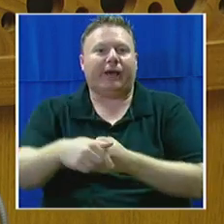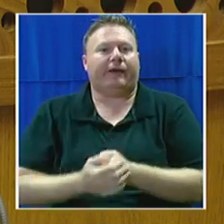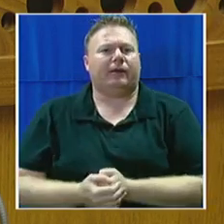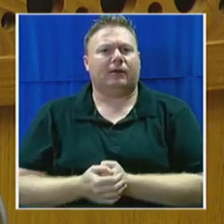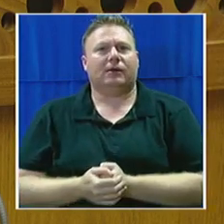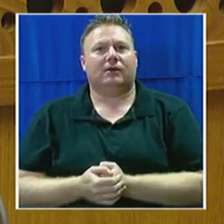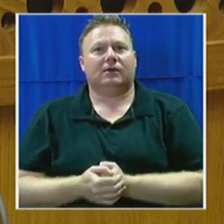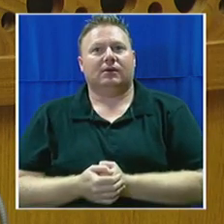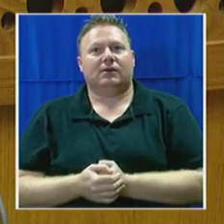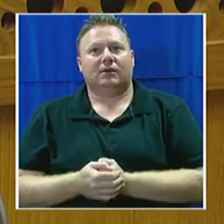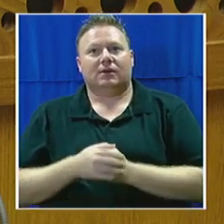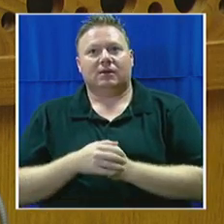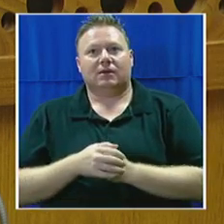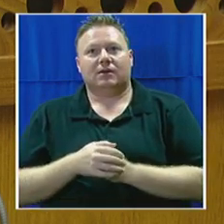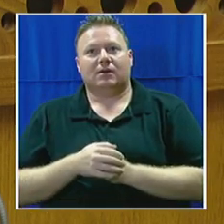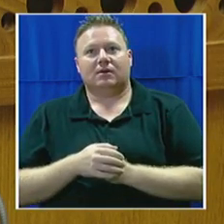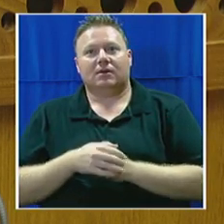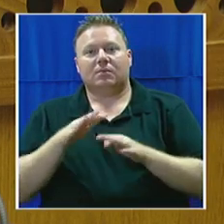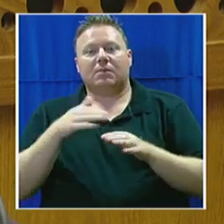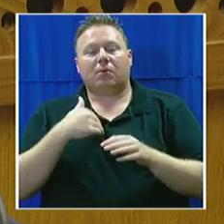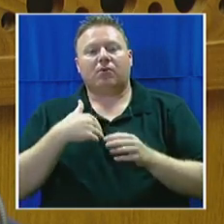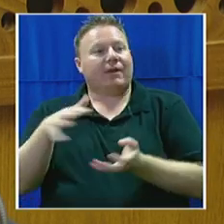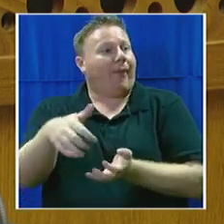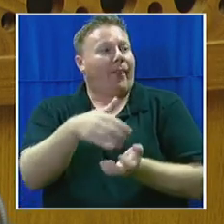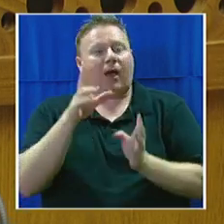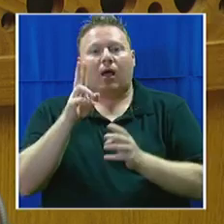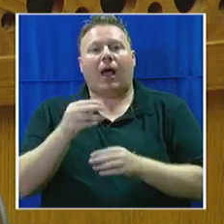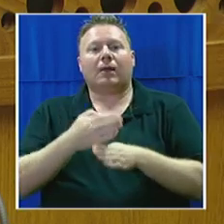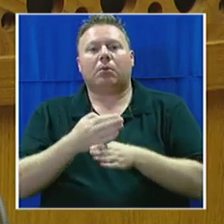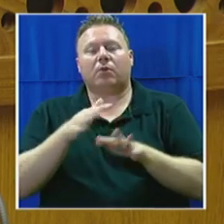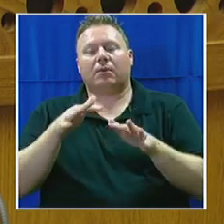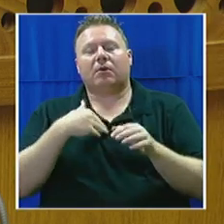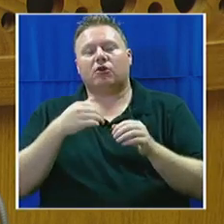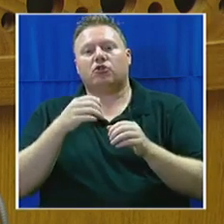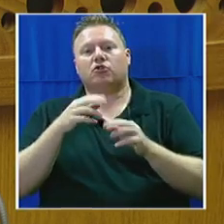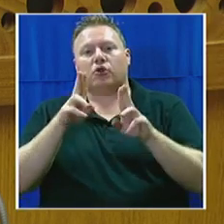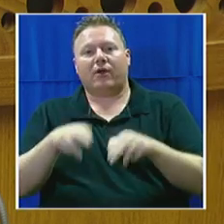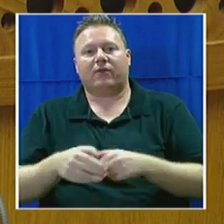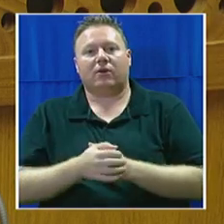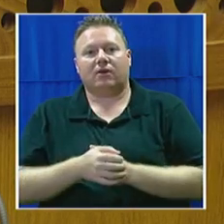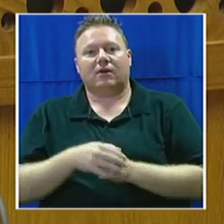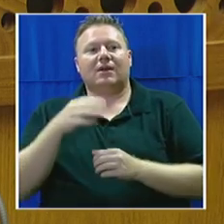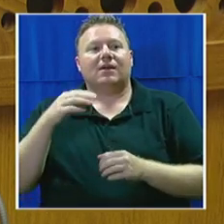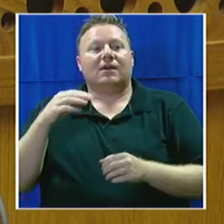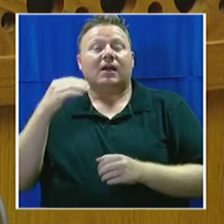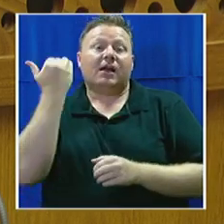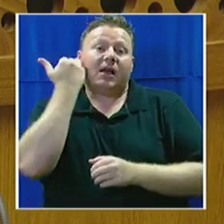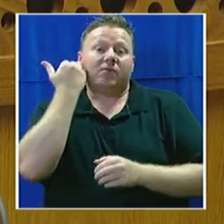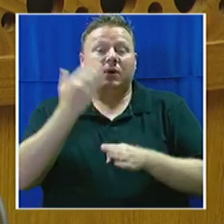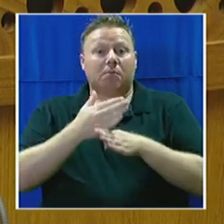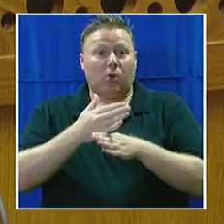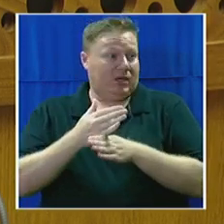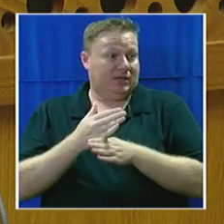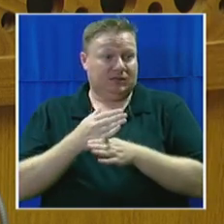someone has been recruiting unemployed people in the graveyard. And then there are government employees who are also cashing in on the program and are being paid